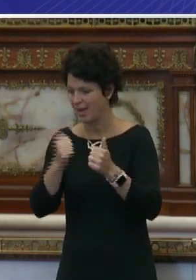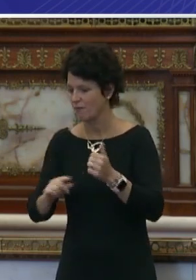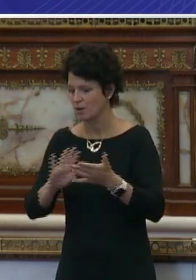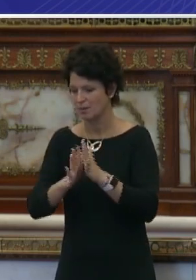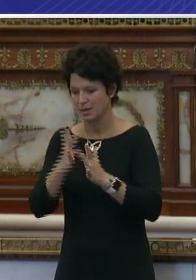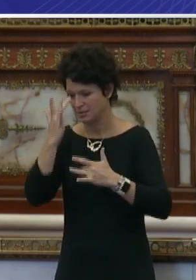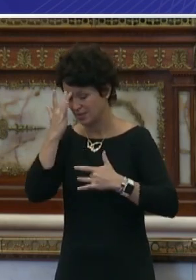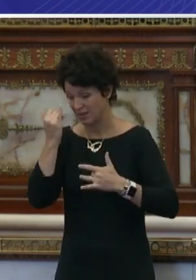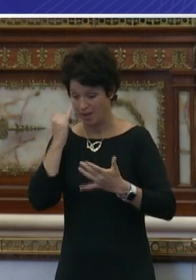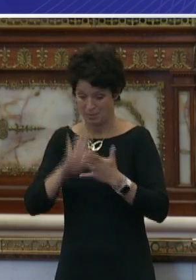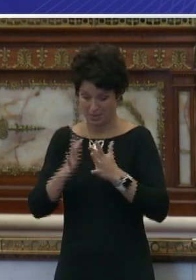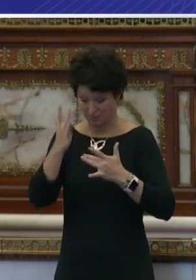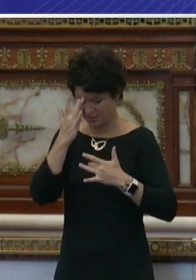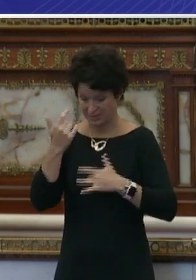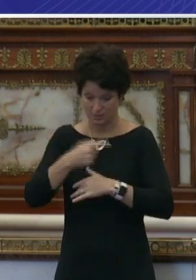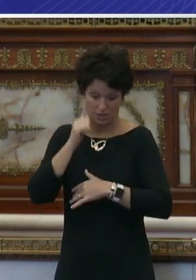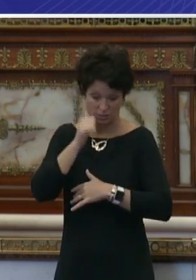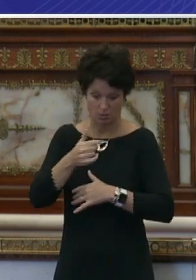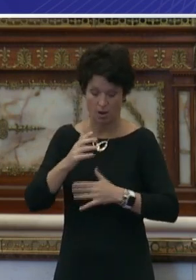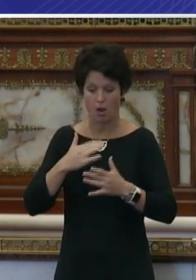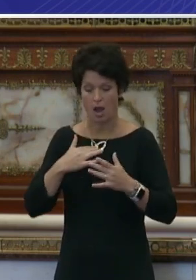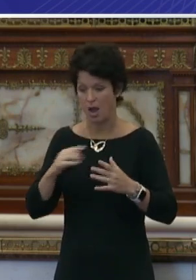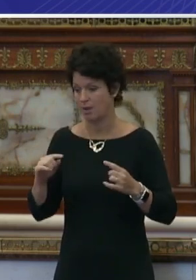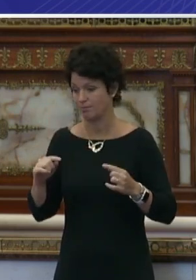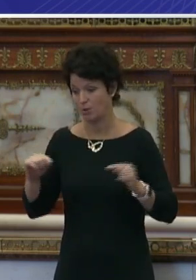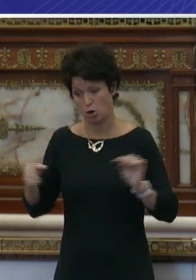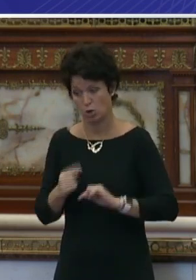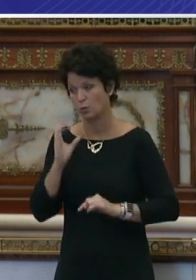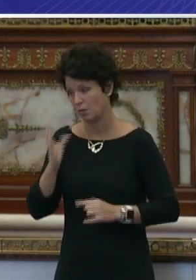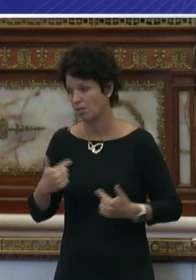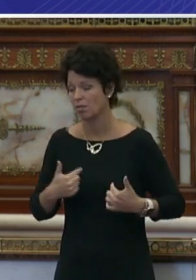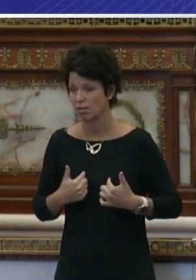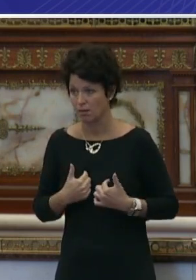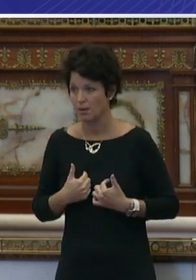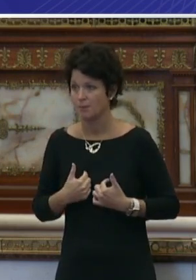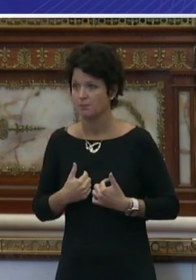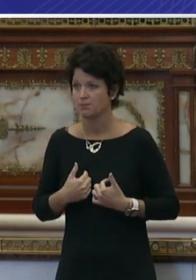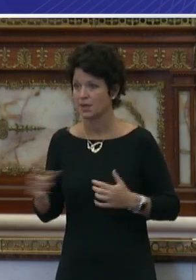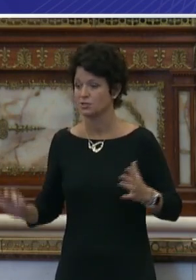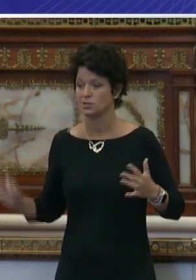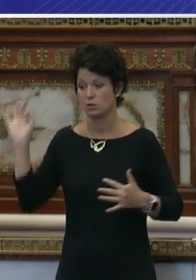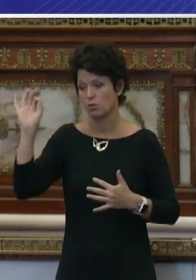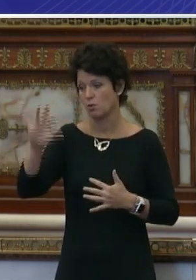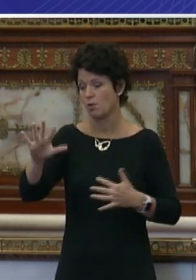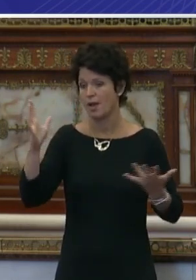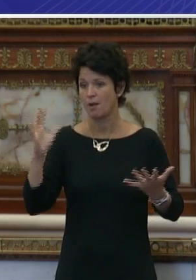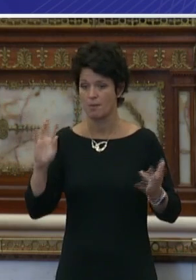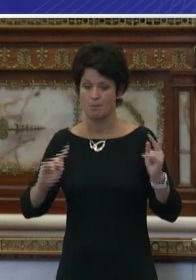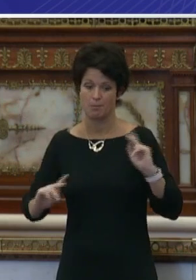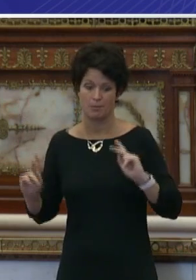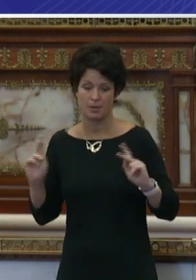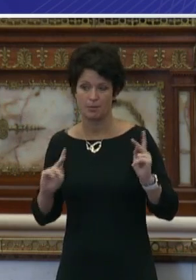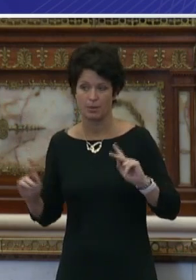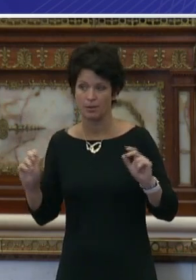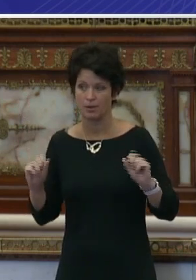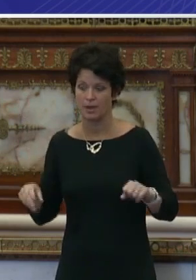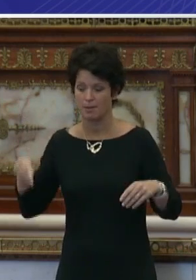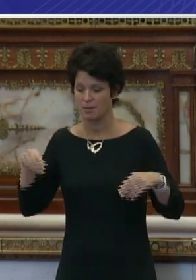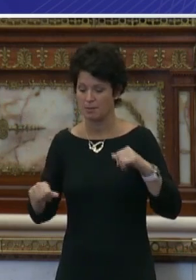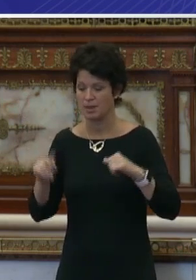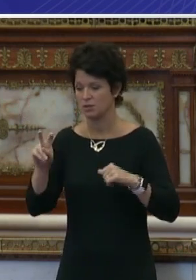or tomorrow, I'm hurt. And just to throw it out there, people can get